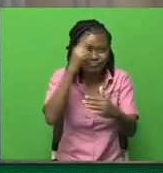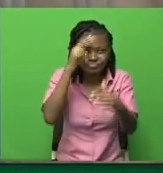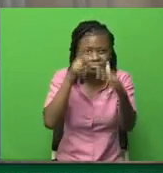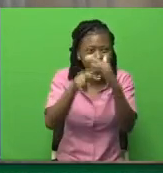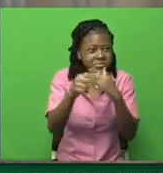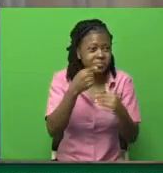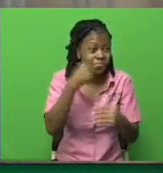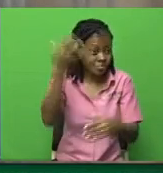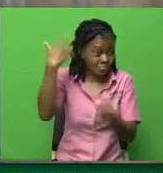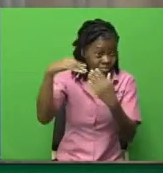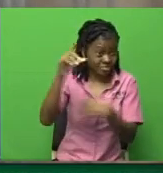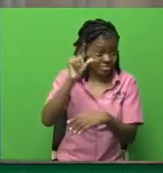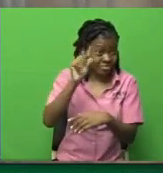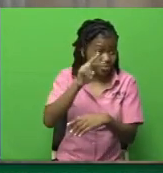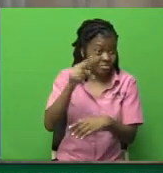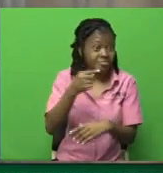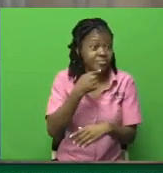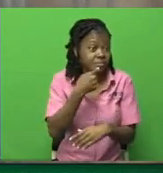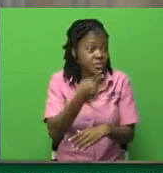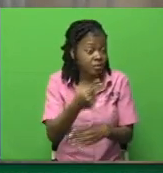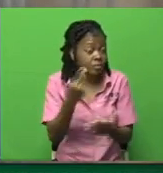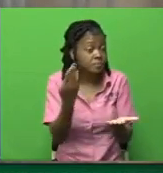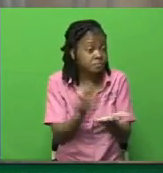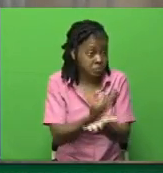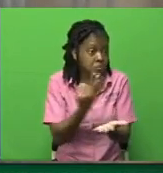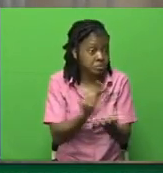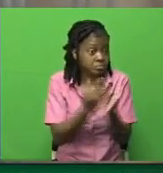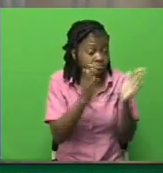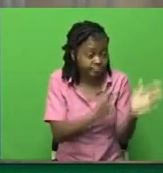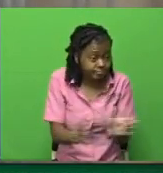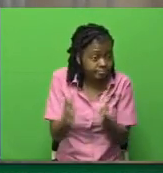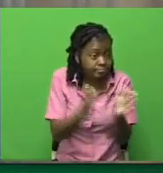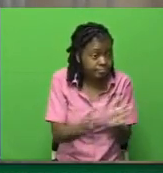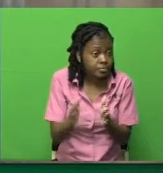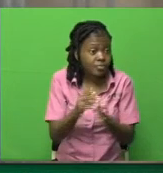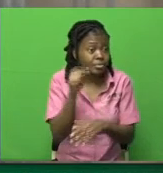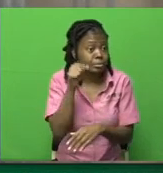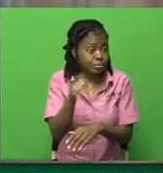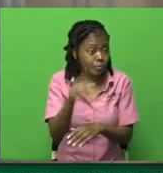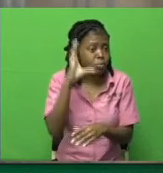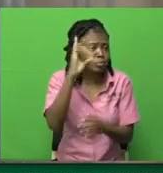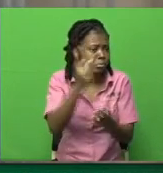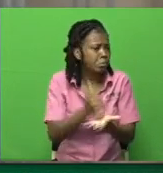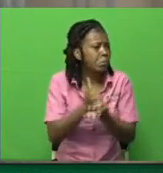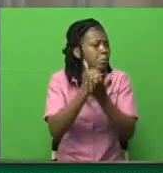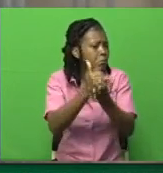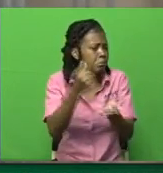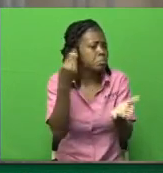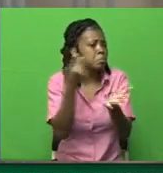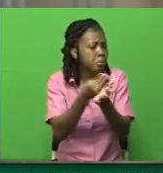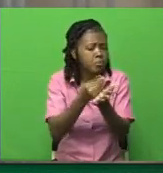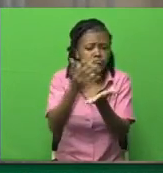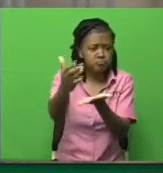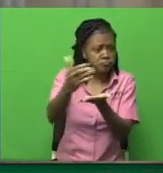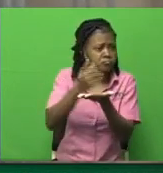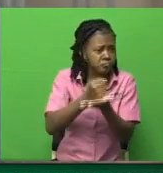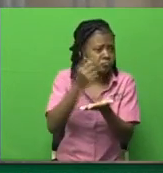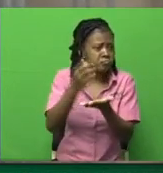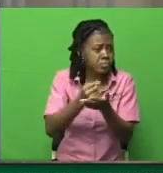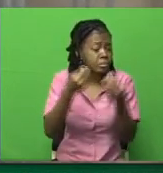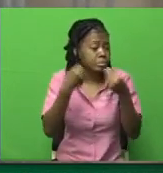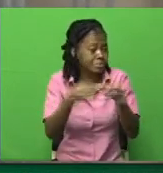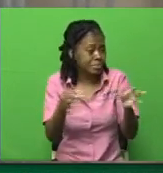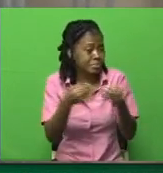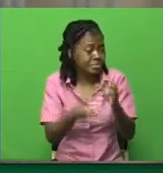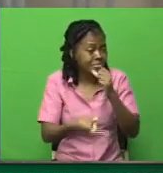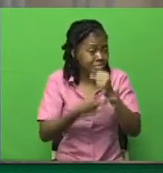consolidation process defined and I quote as Revenue enhancement and expenditure restraint was bringing the